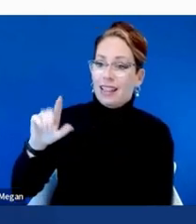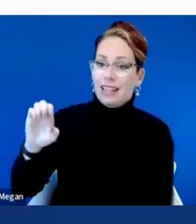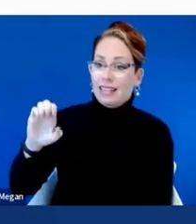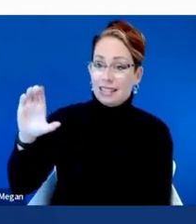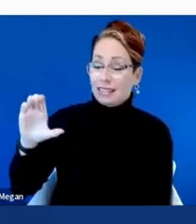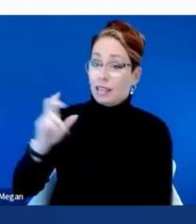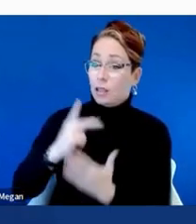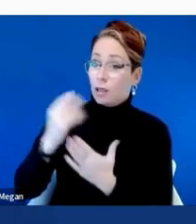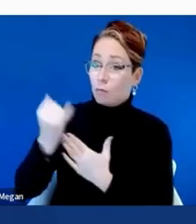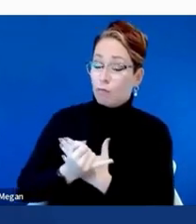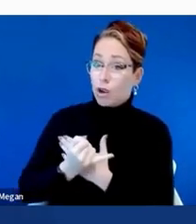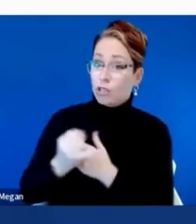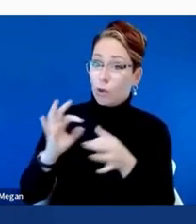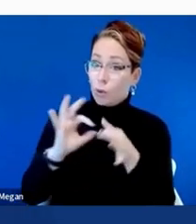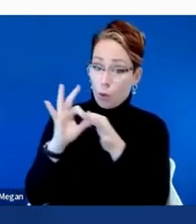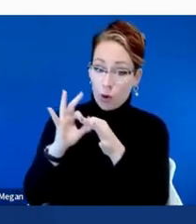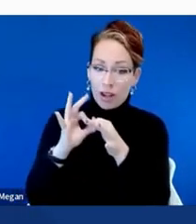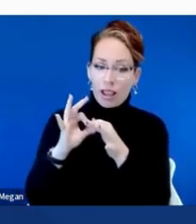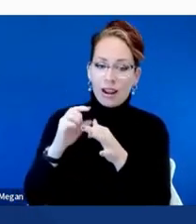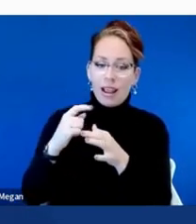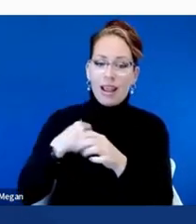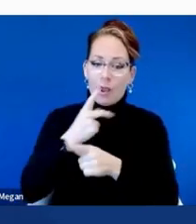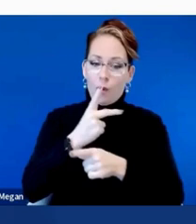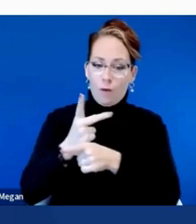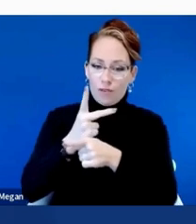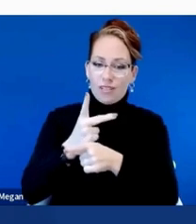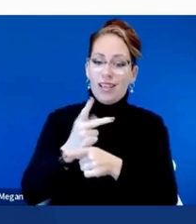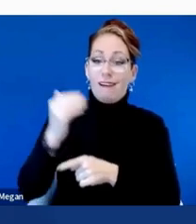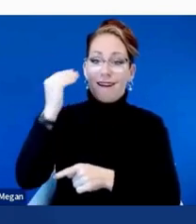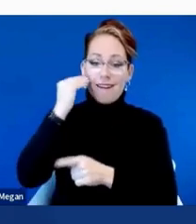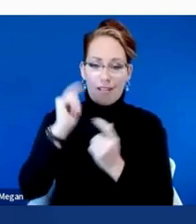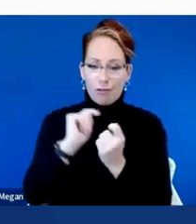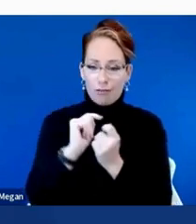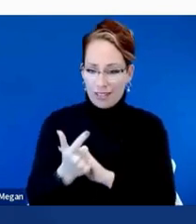knowledge translation and our technical assistance efforts to aid our